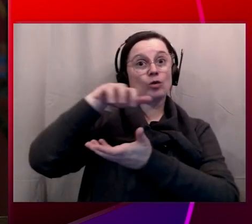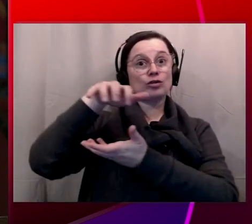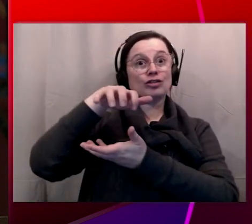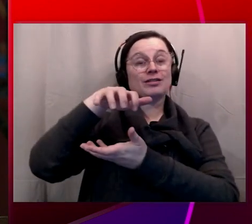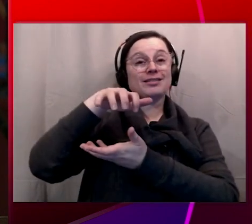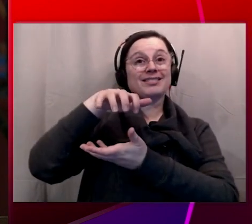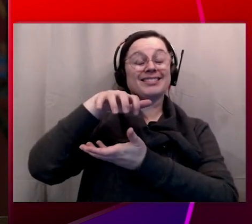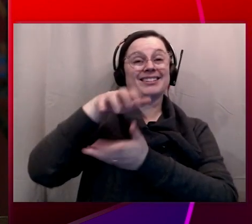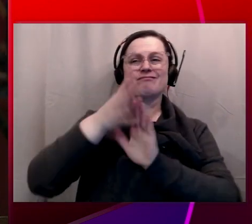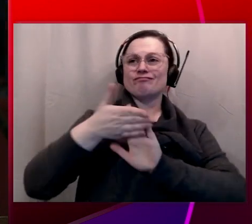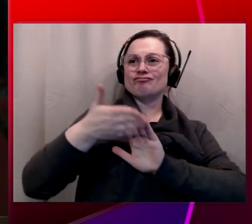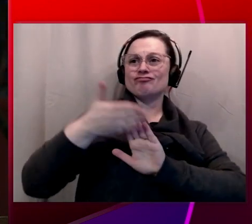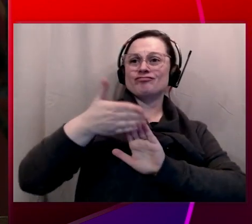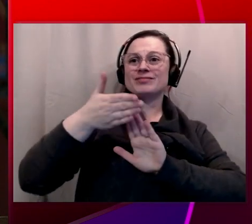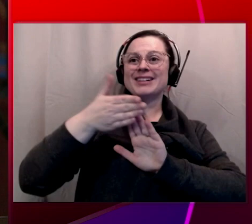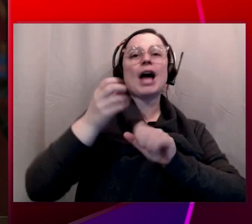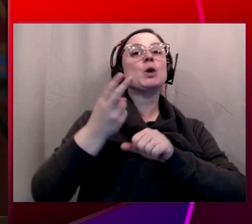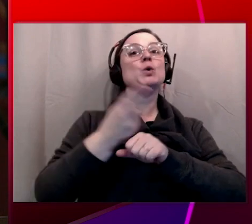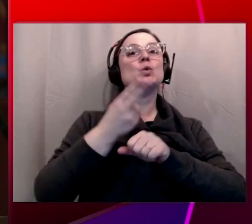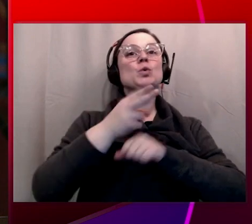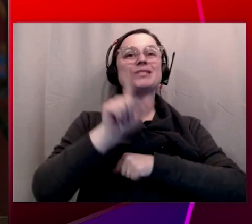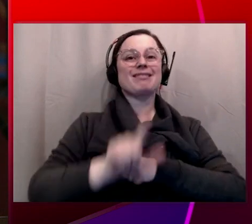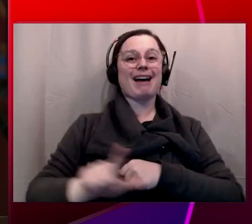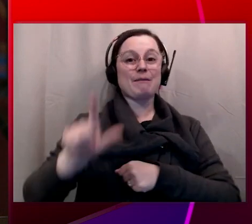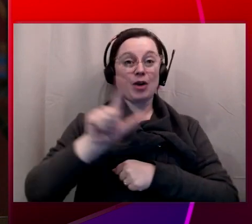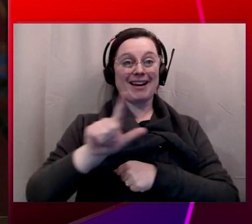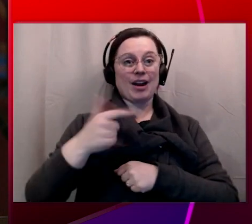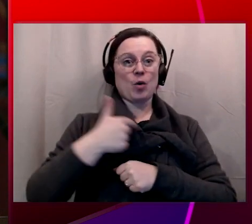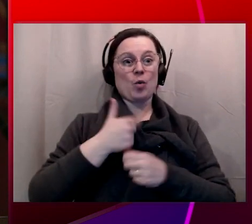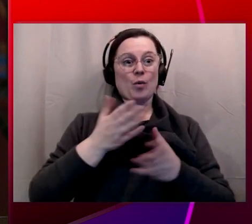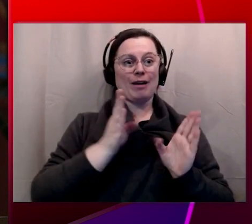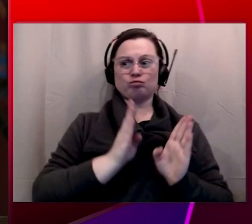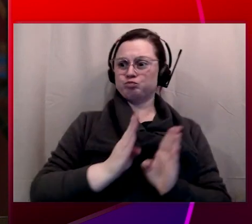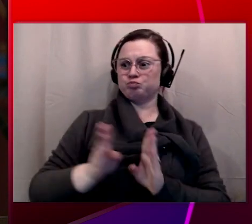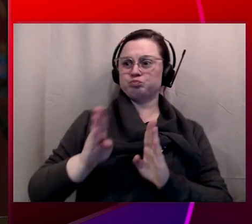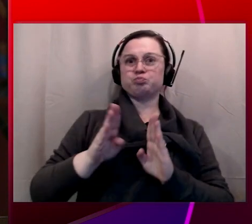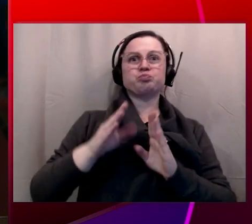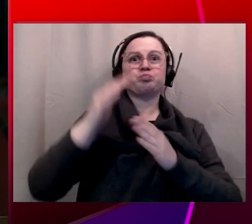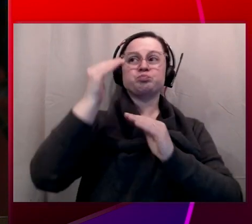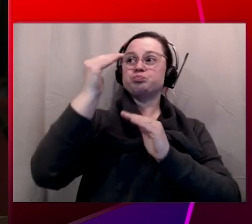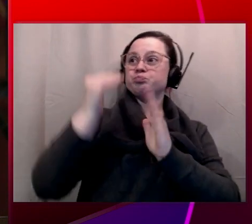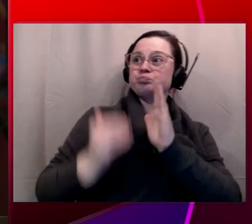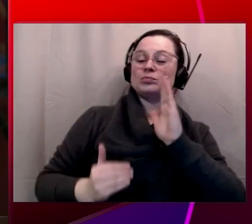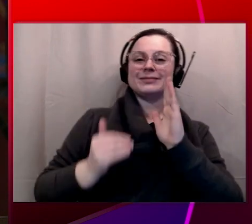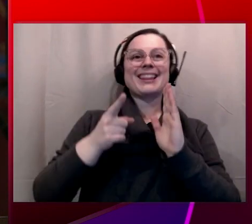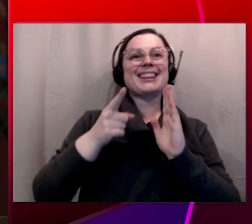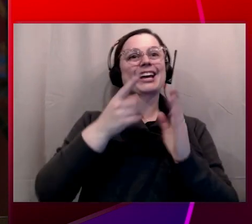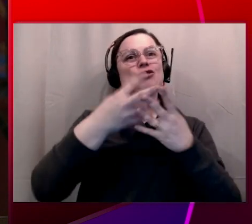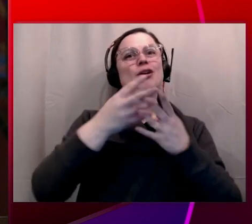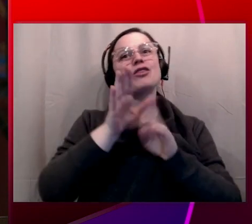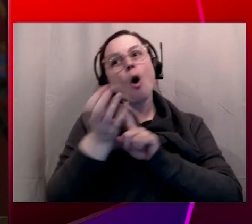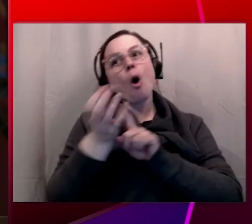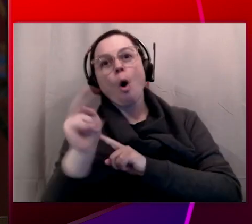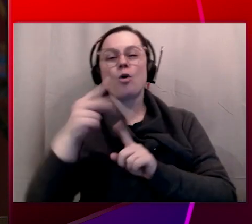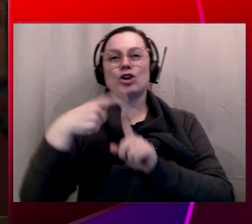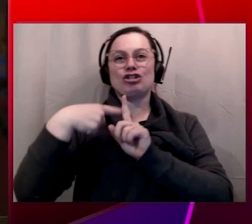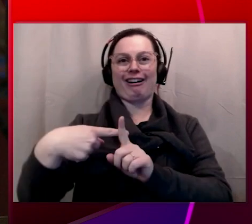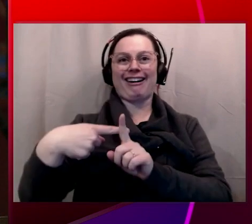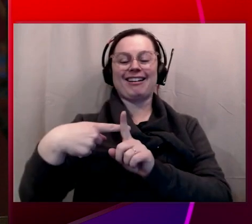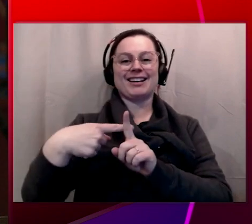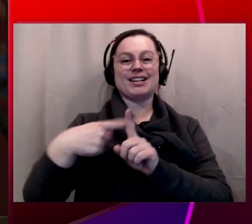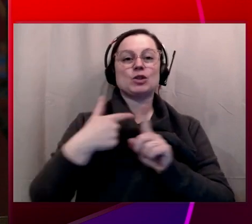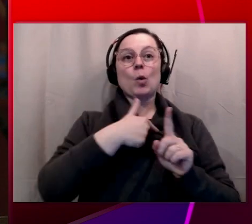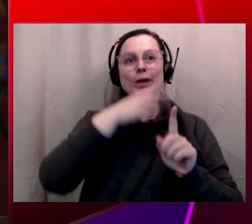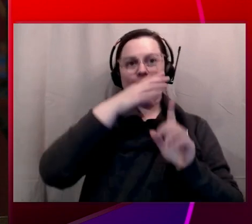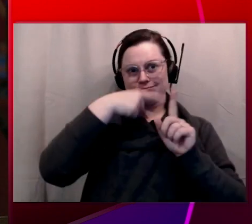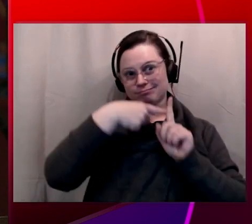can use this library that we've prepared to screen their own targets. So we're working on cancer, but